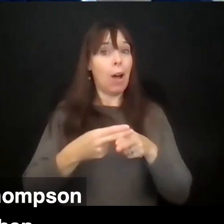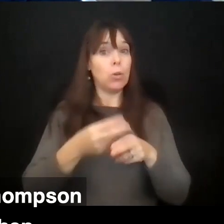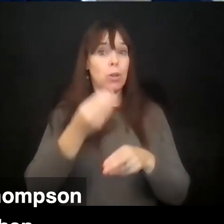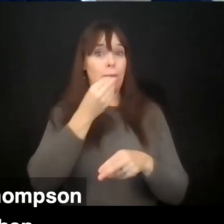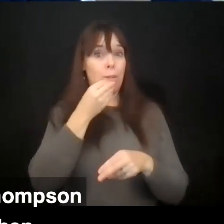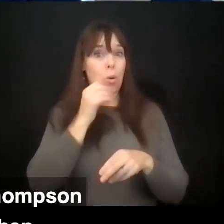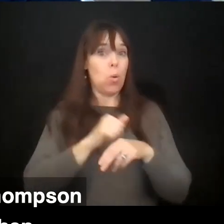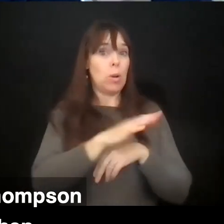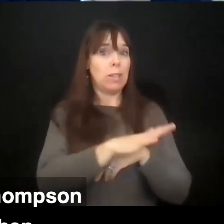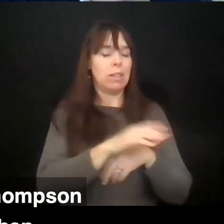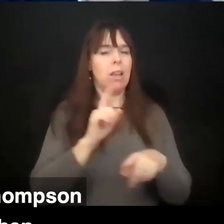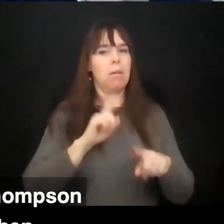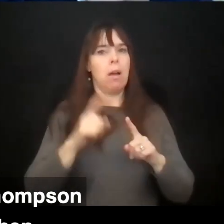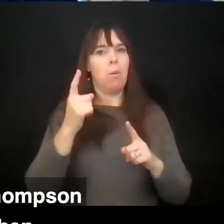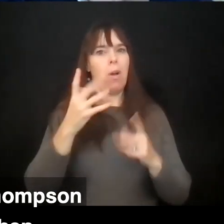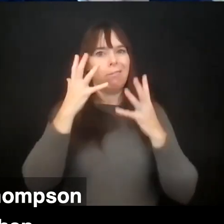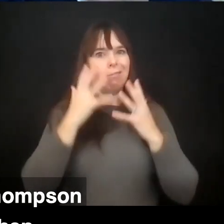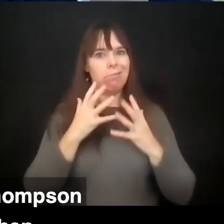Unfortunately,